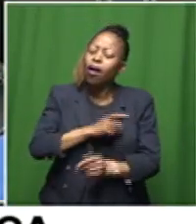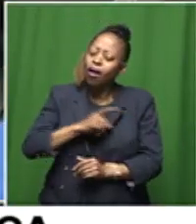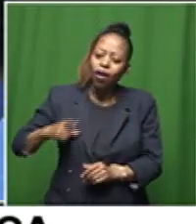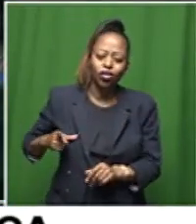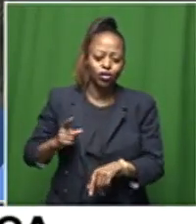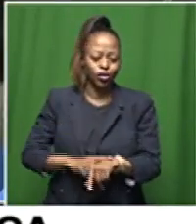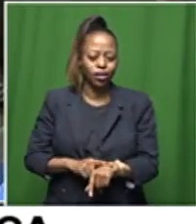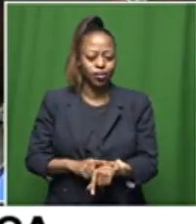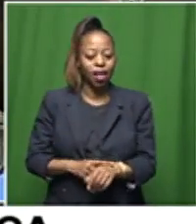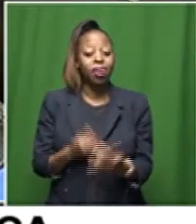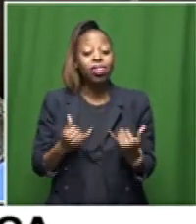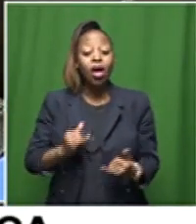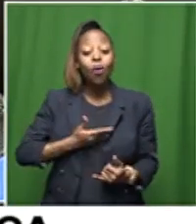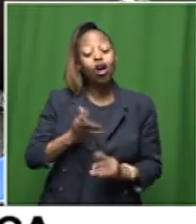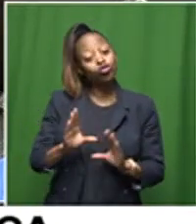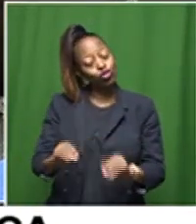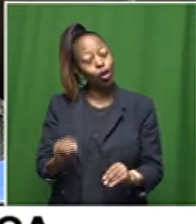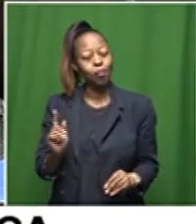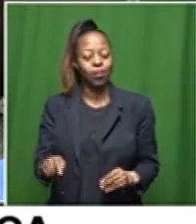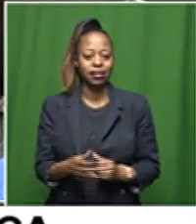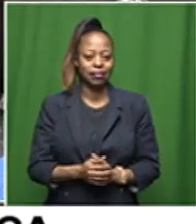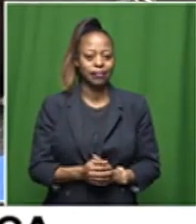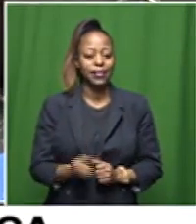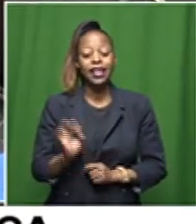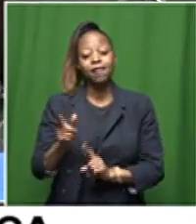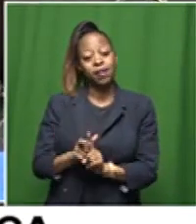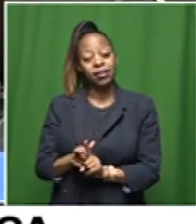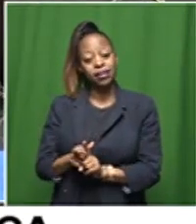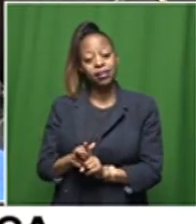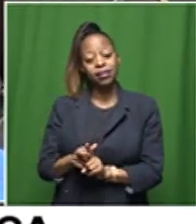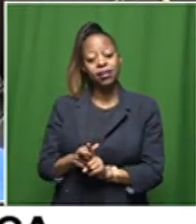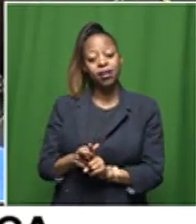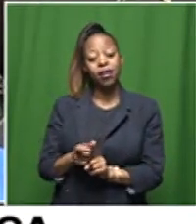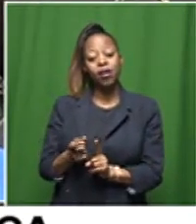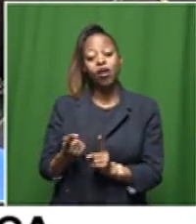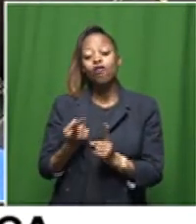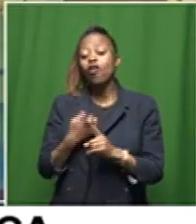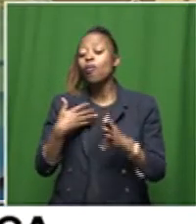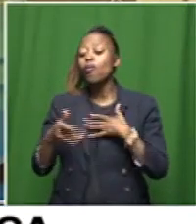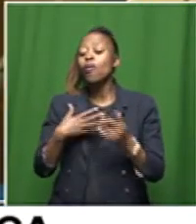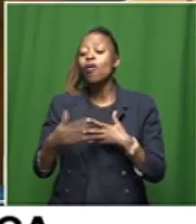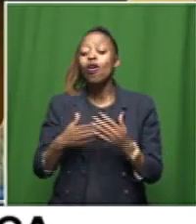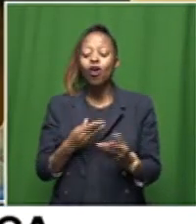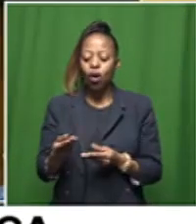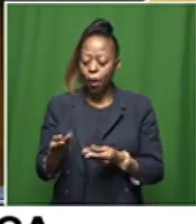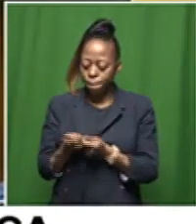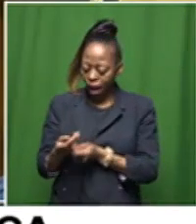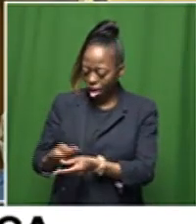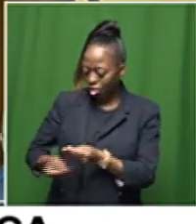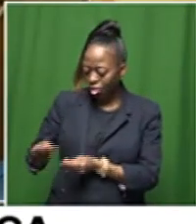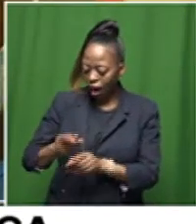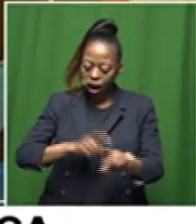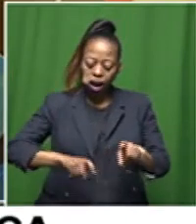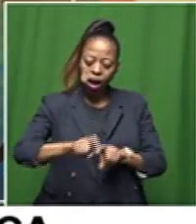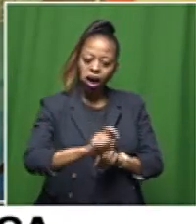time, and we want that to stop. So if somebody comes from wherever or bribe their way up and jump the